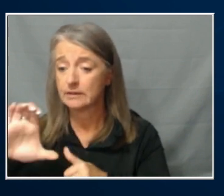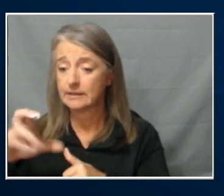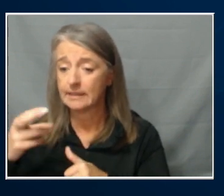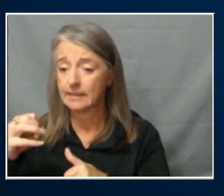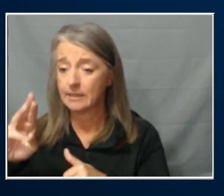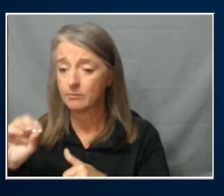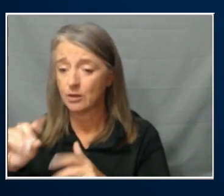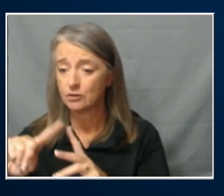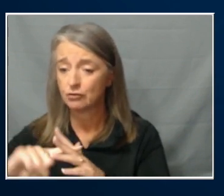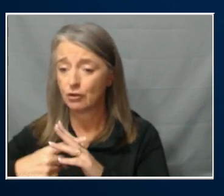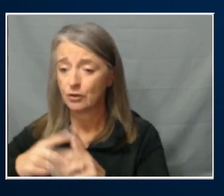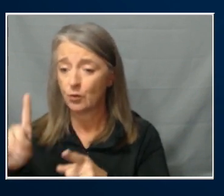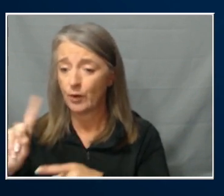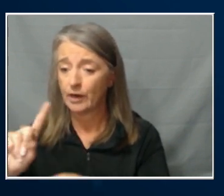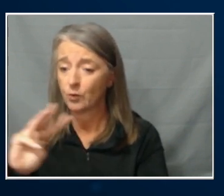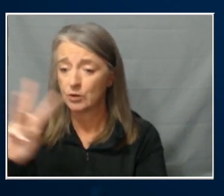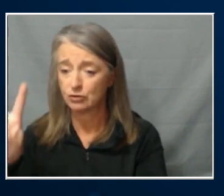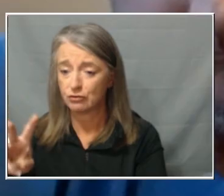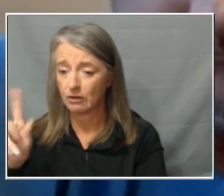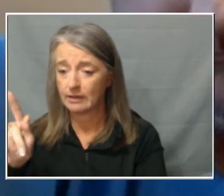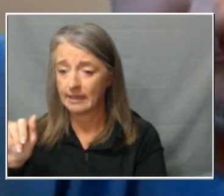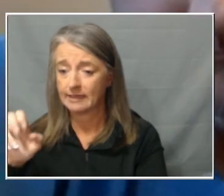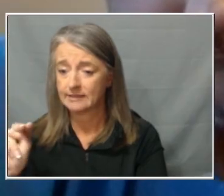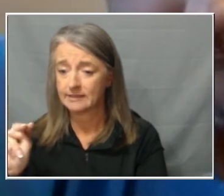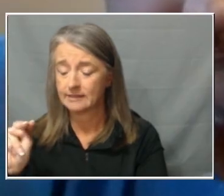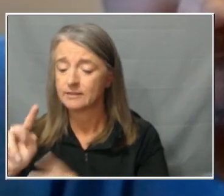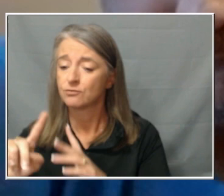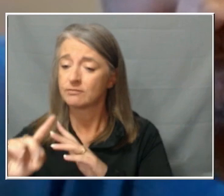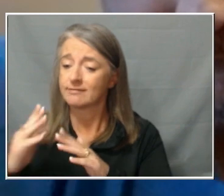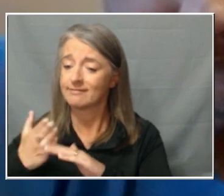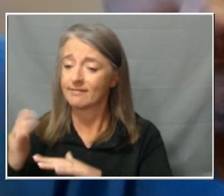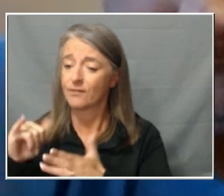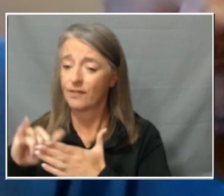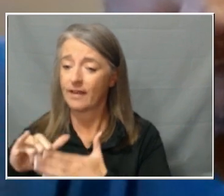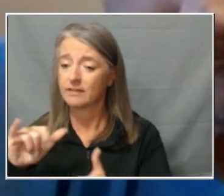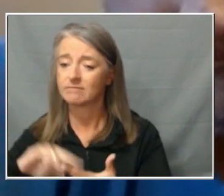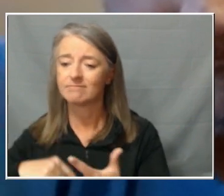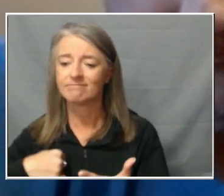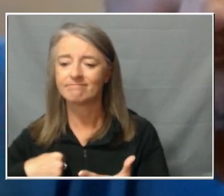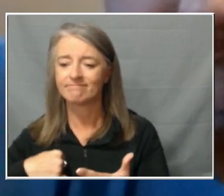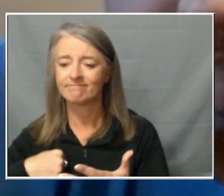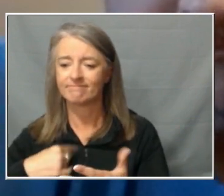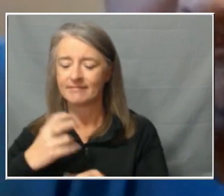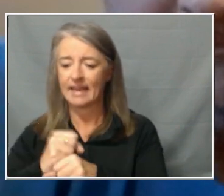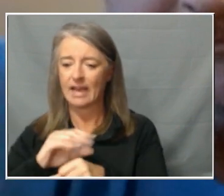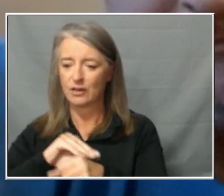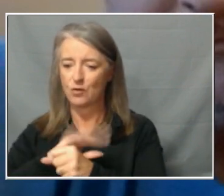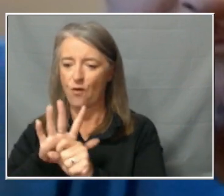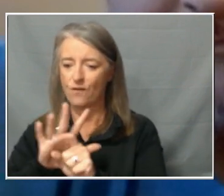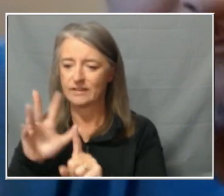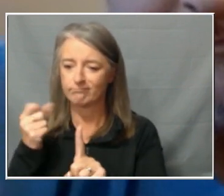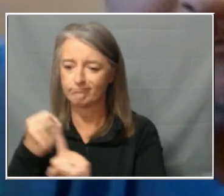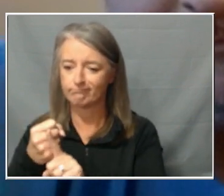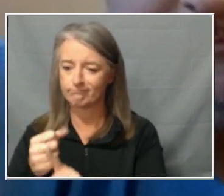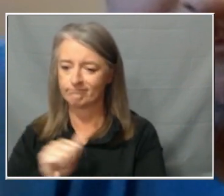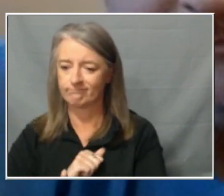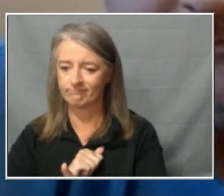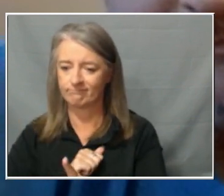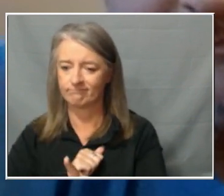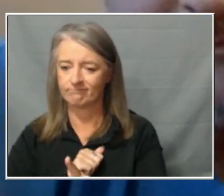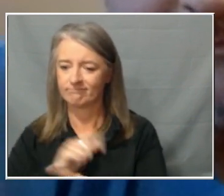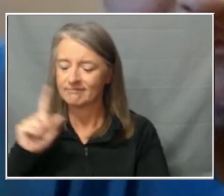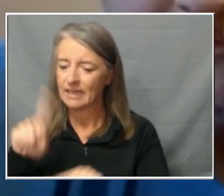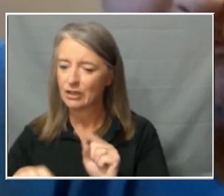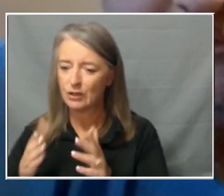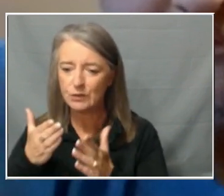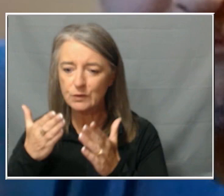chemo in Wichita, just shortly after that, I actually got COVID, and I couldn't